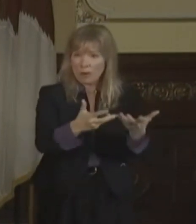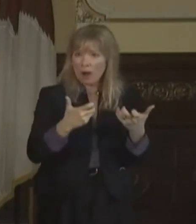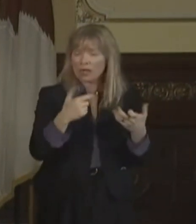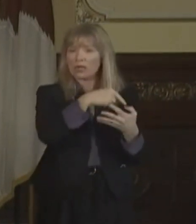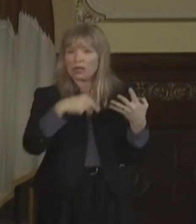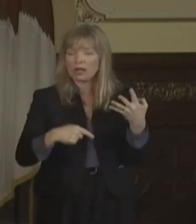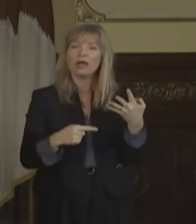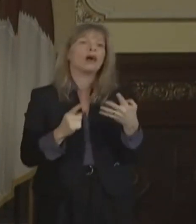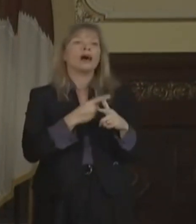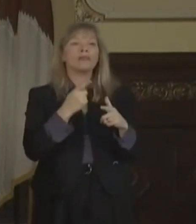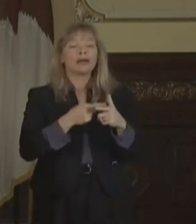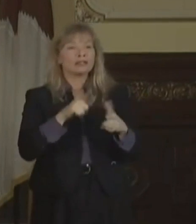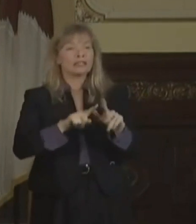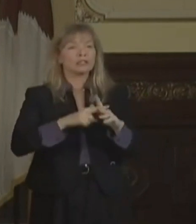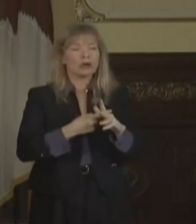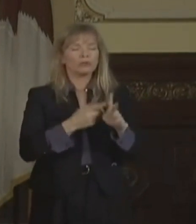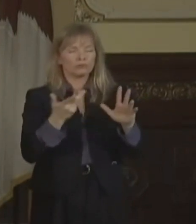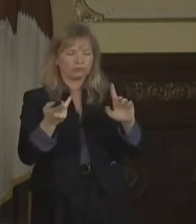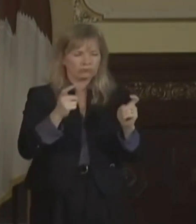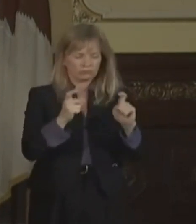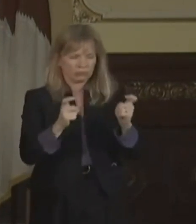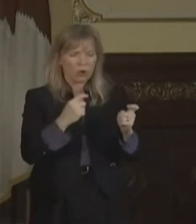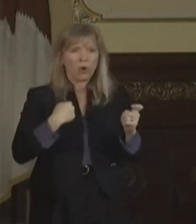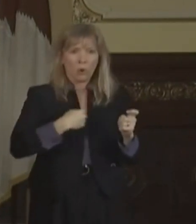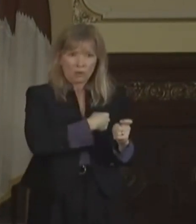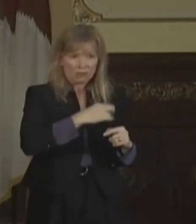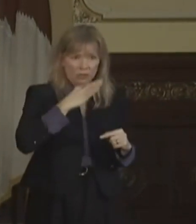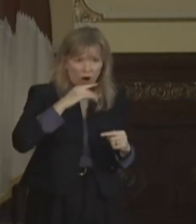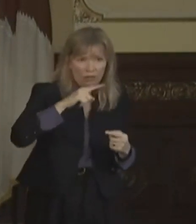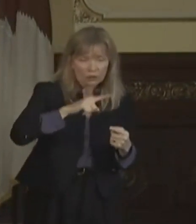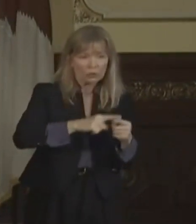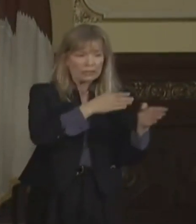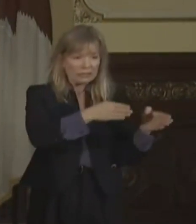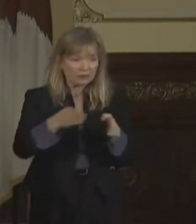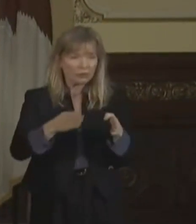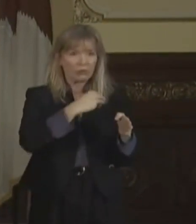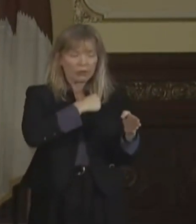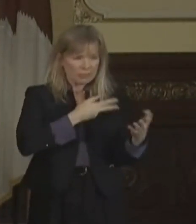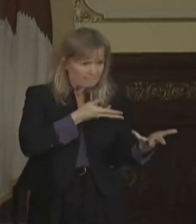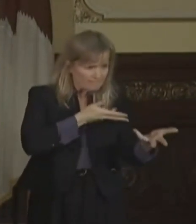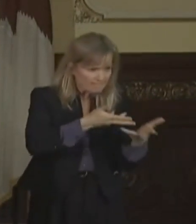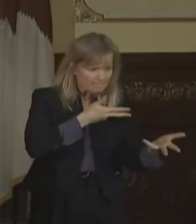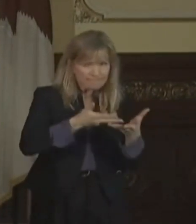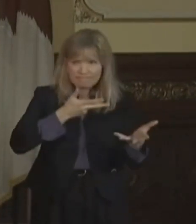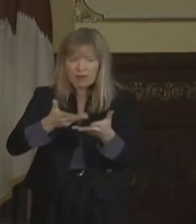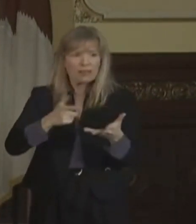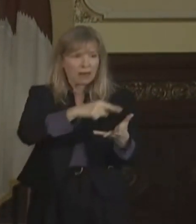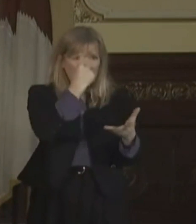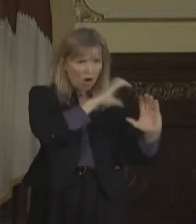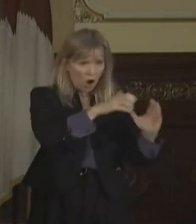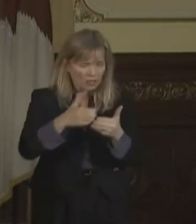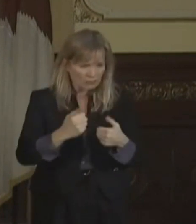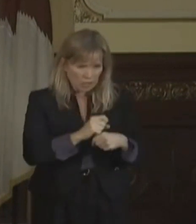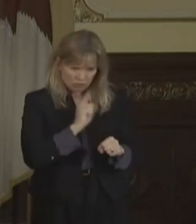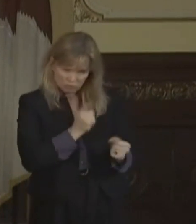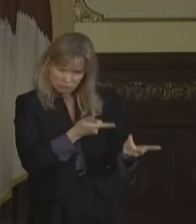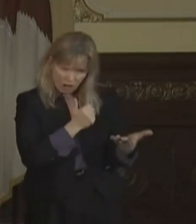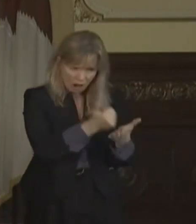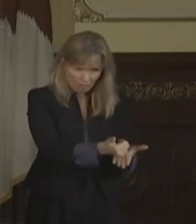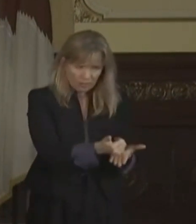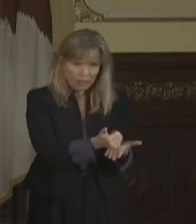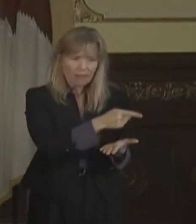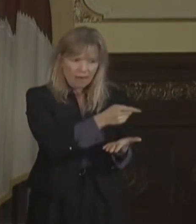then as that began to take shape, we've been talking to individual members of the Black Caucus to make sure that we're helping